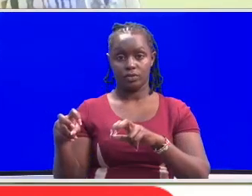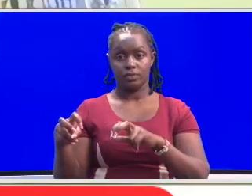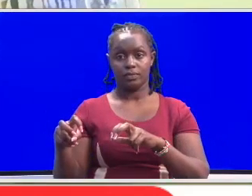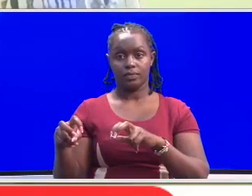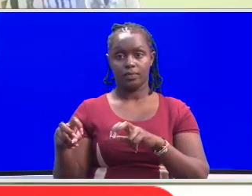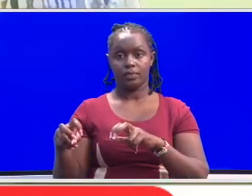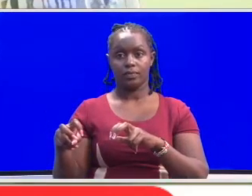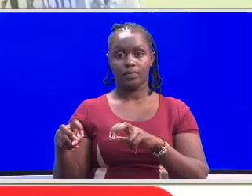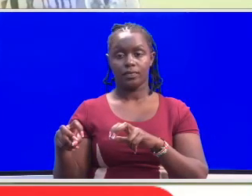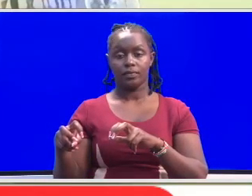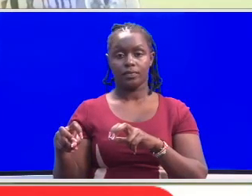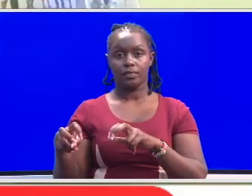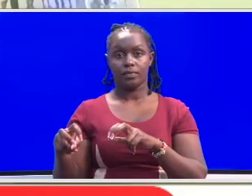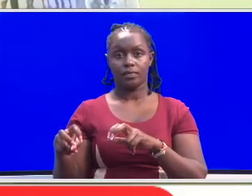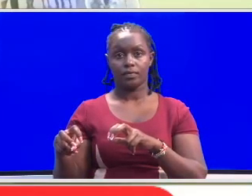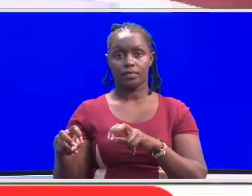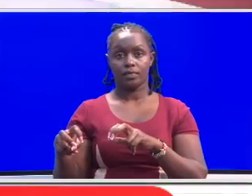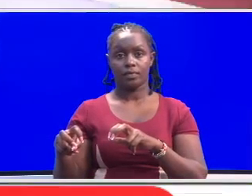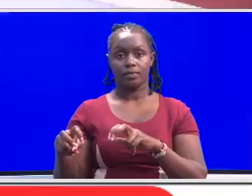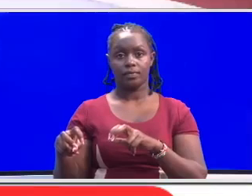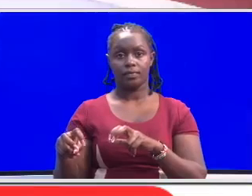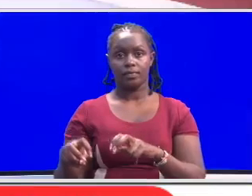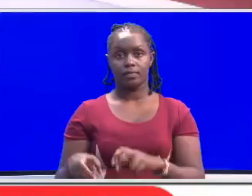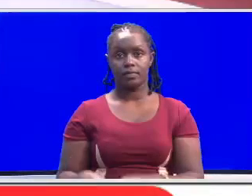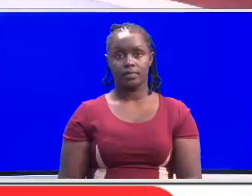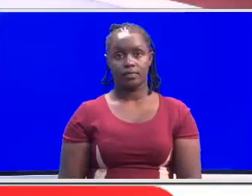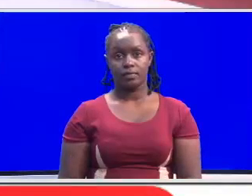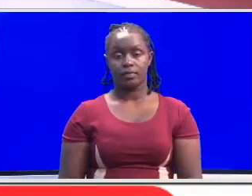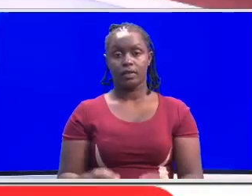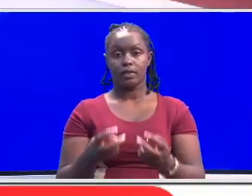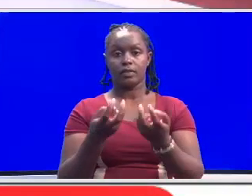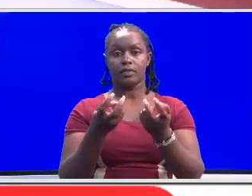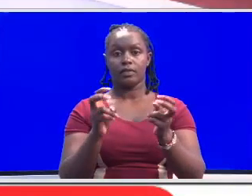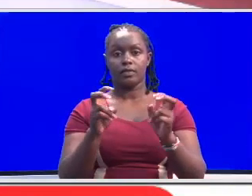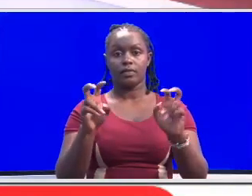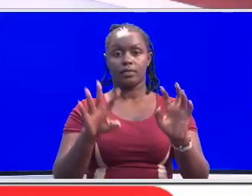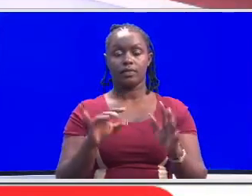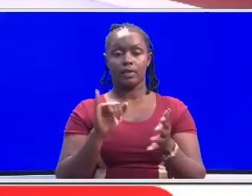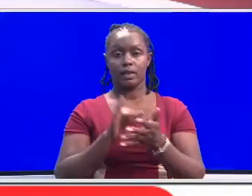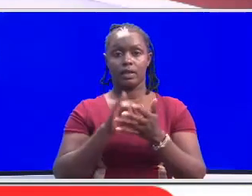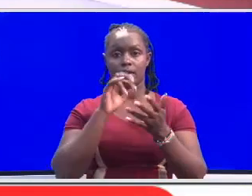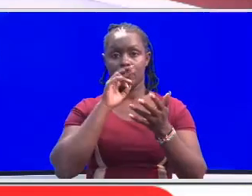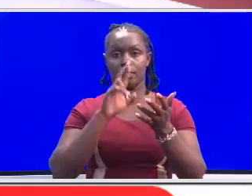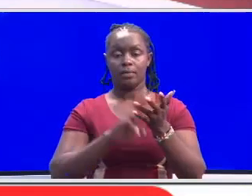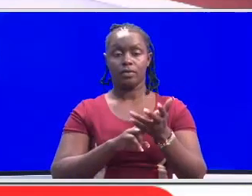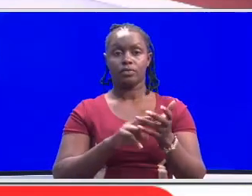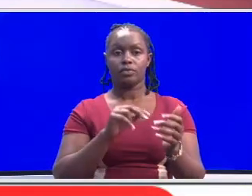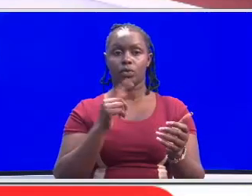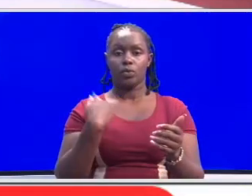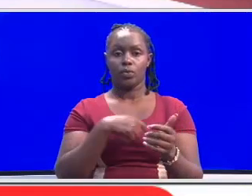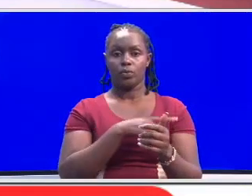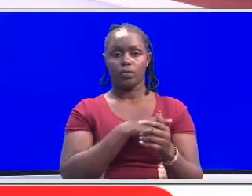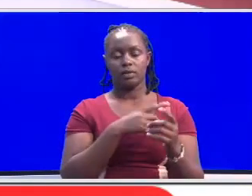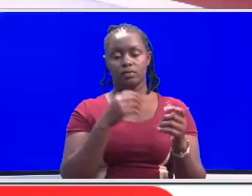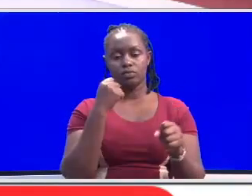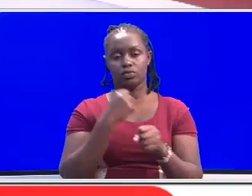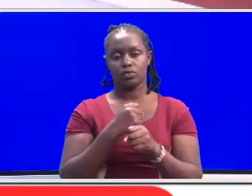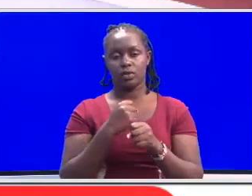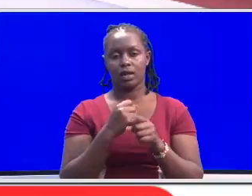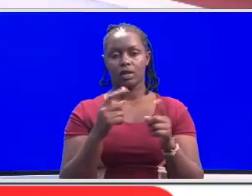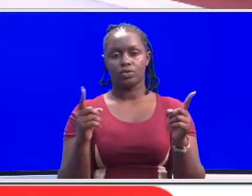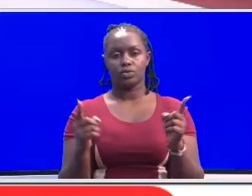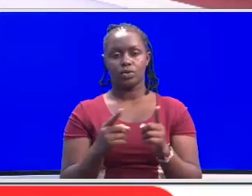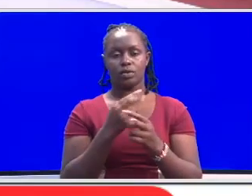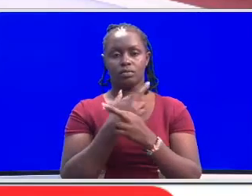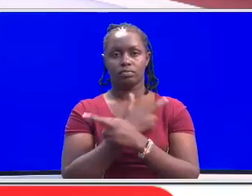the doctor reached a conclusion. Na mtazamaji, taarifa hiyo ndo ambayo inatupeleka kwenye mapumziko mafupi, lakini